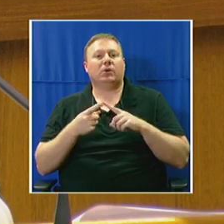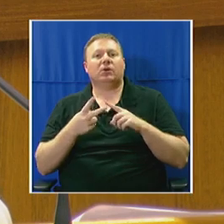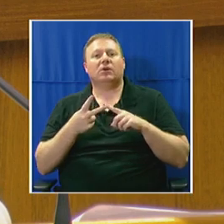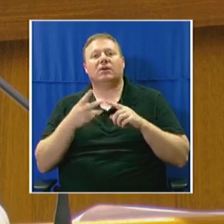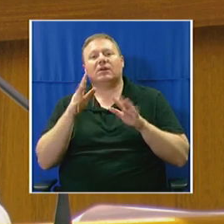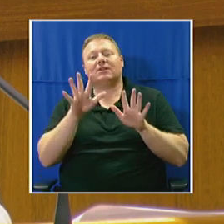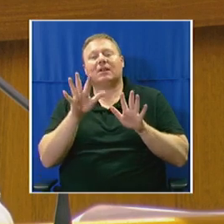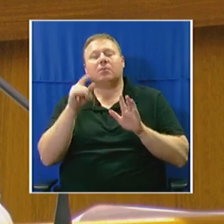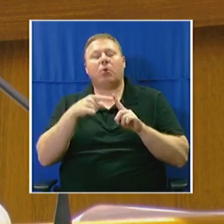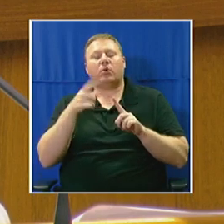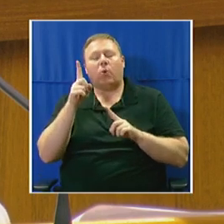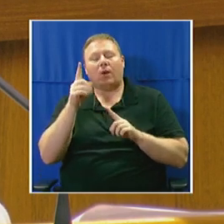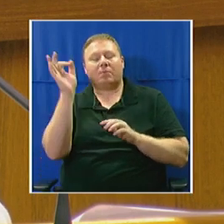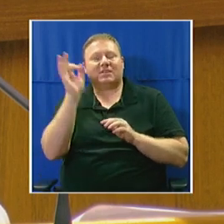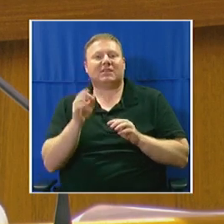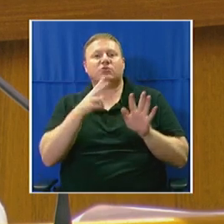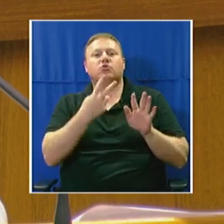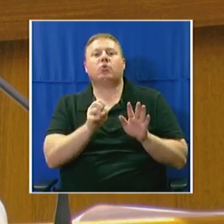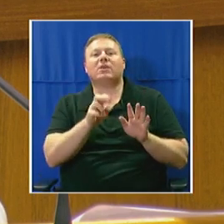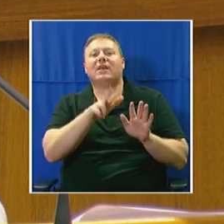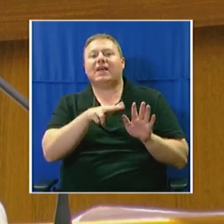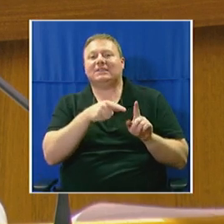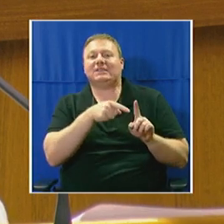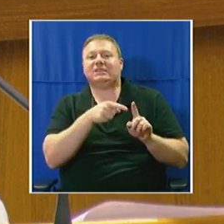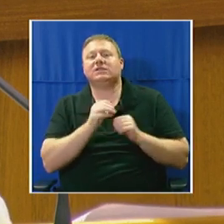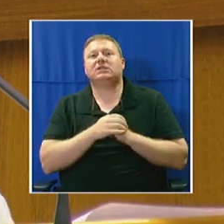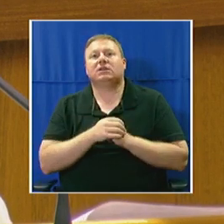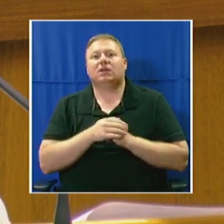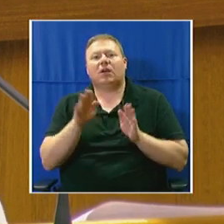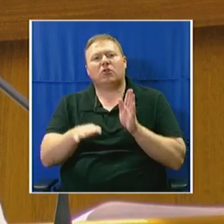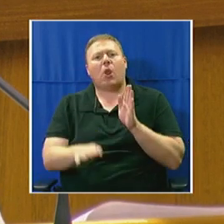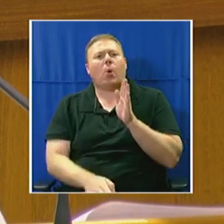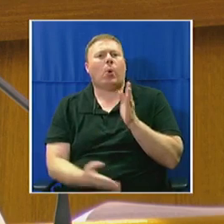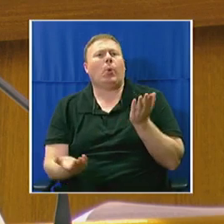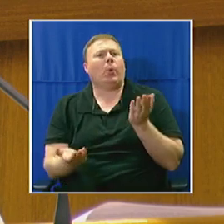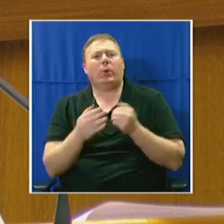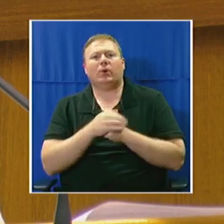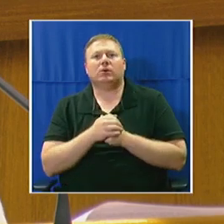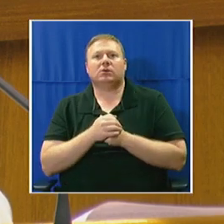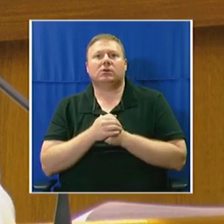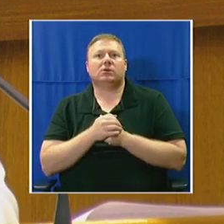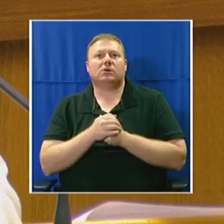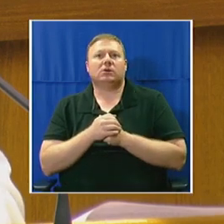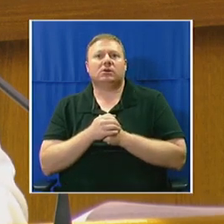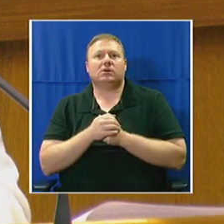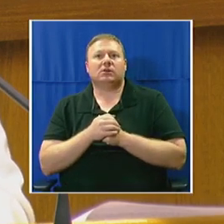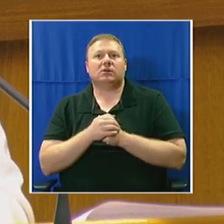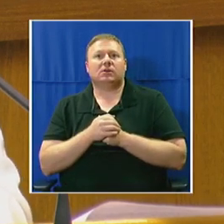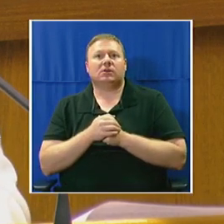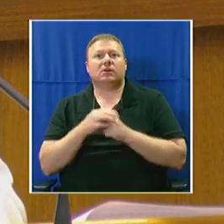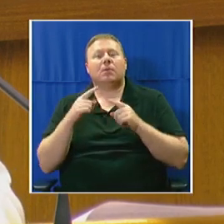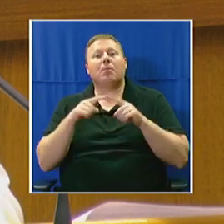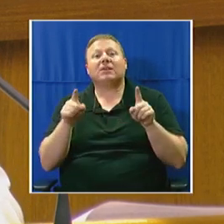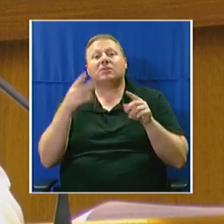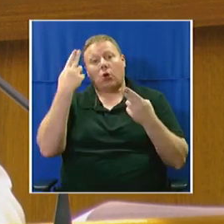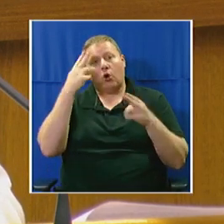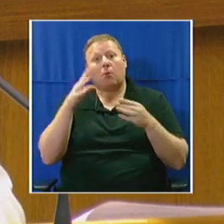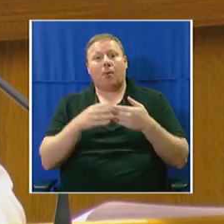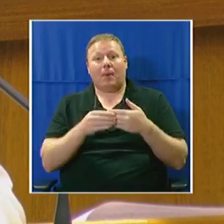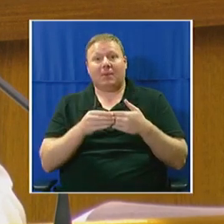in 2018 which remains low considering the demographics however honorable members even